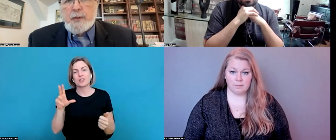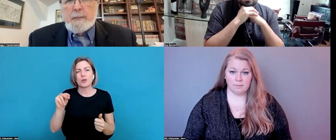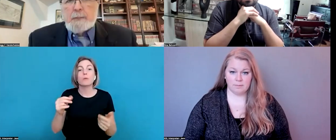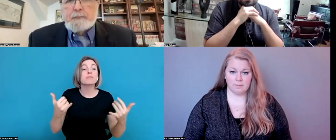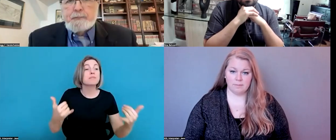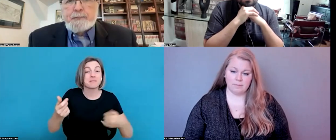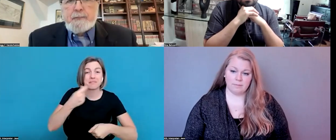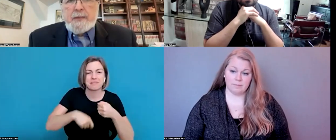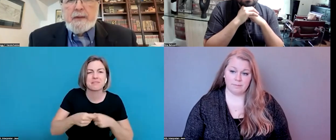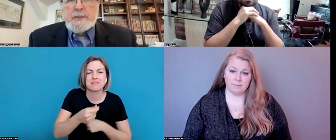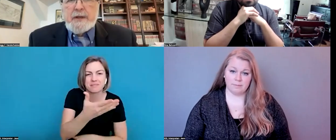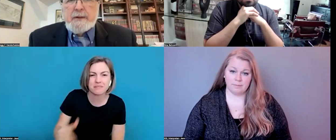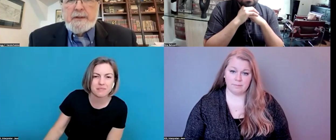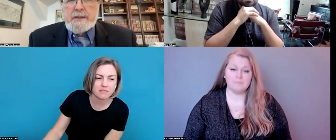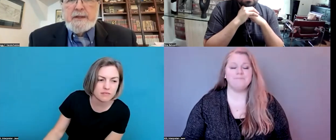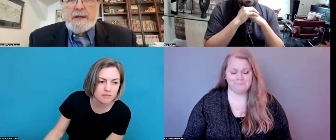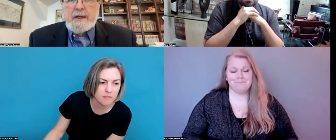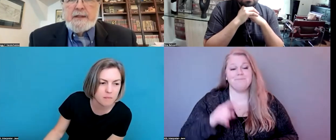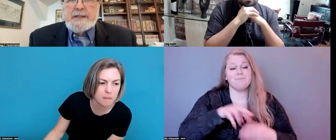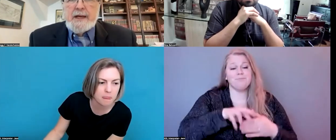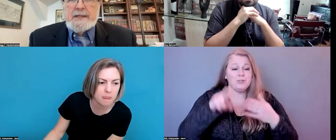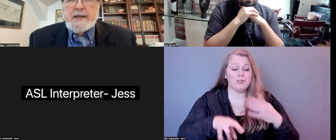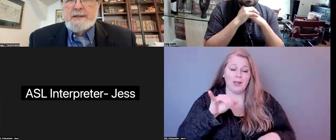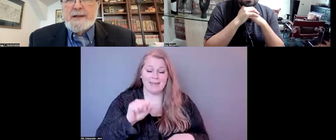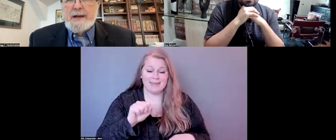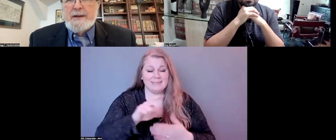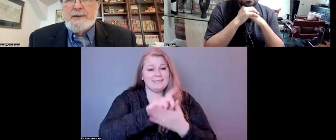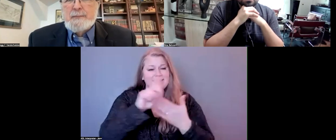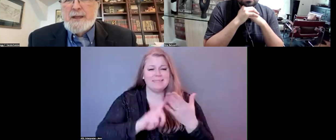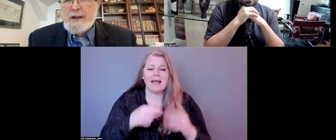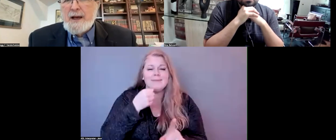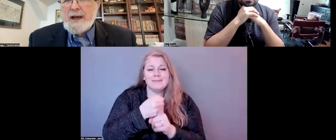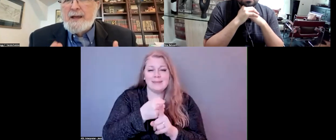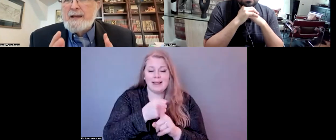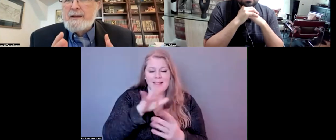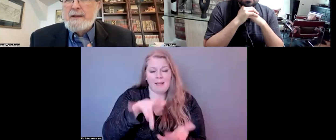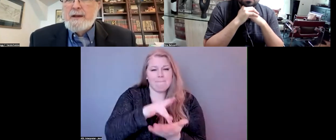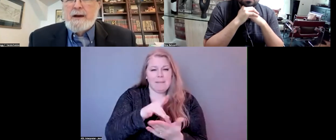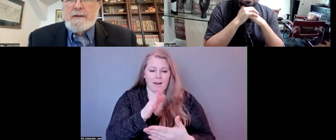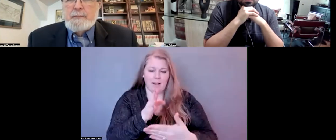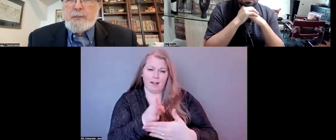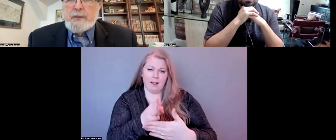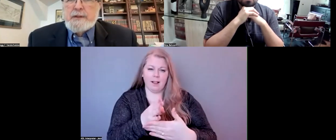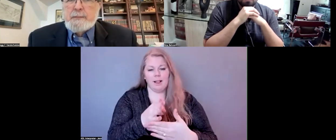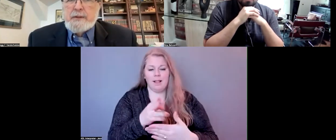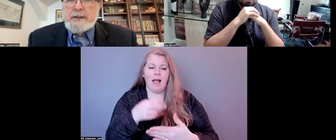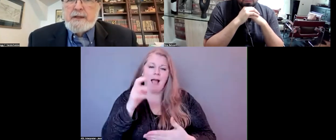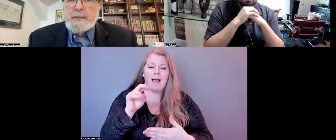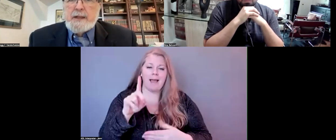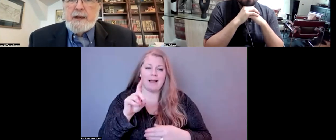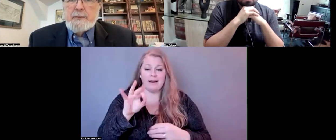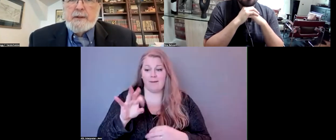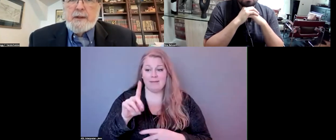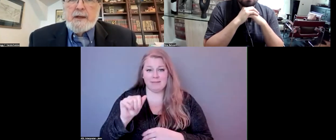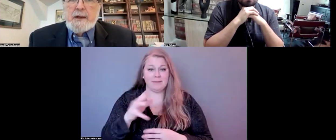is the problem. The result is that designs hit kind of the middle high end of people with disabilities and leave